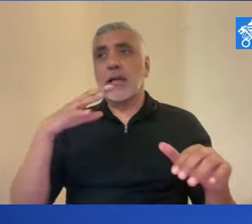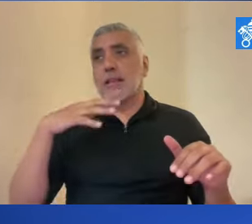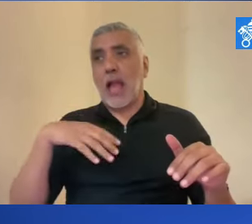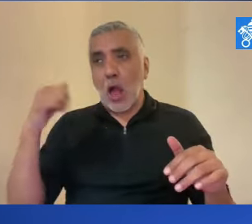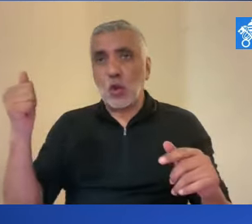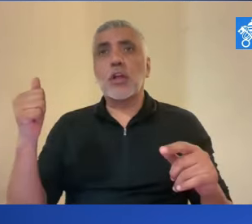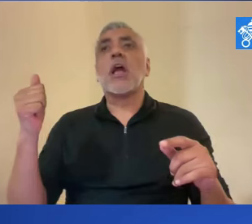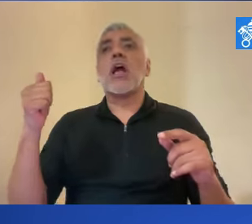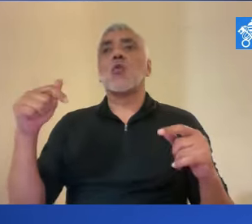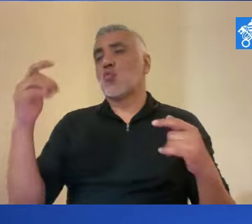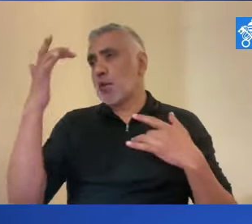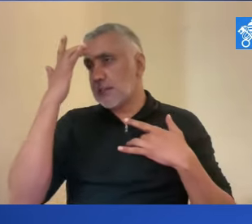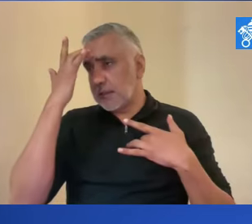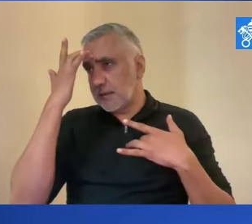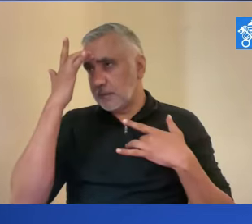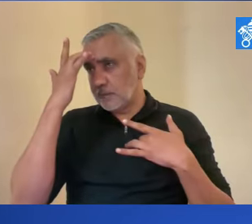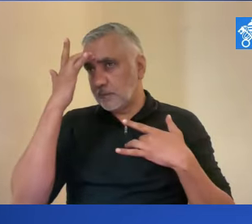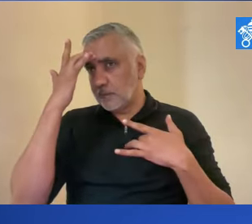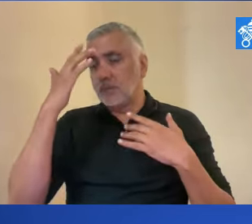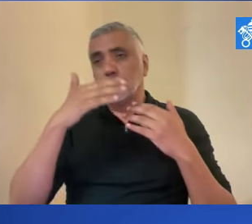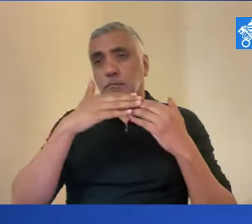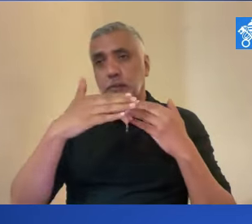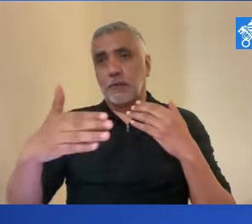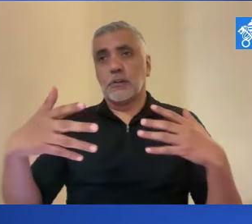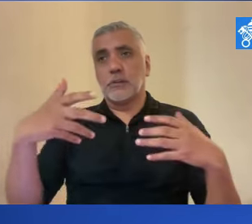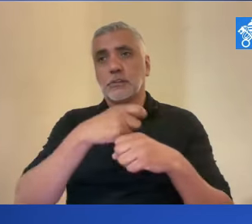summary of the Holy Father's catechesis at the beginning of the audience.